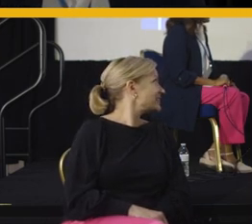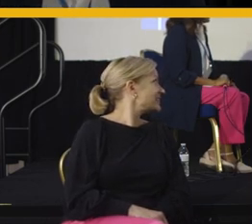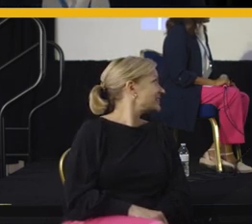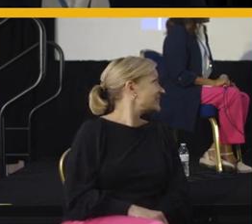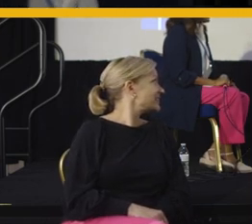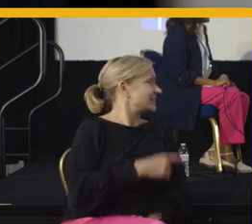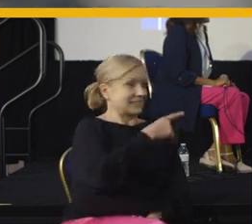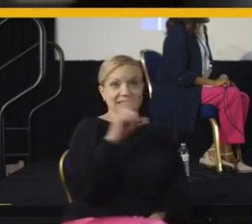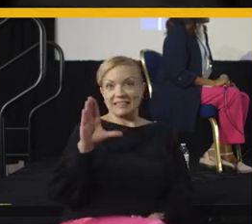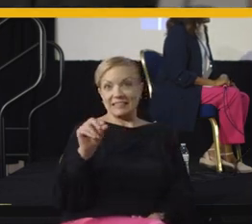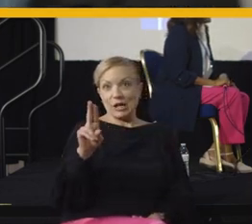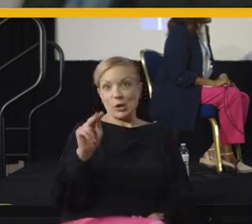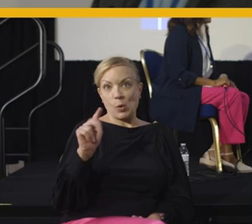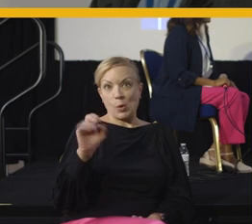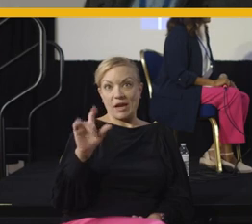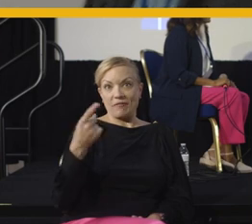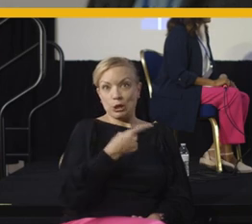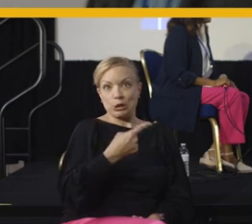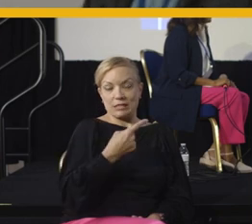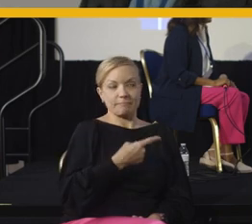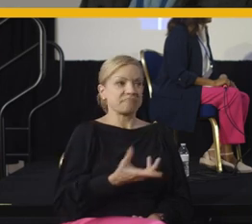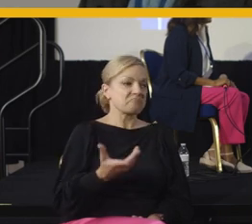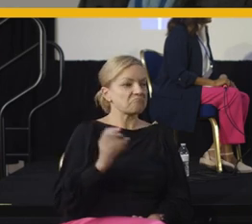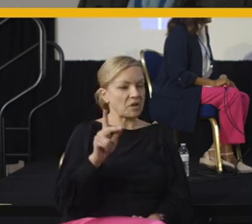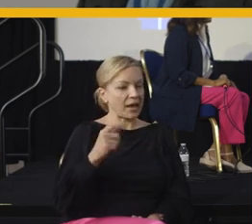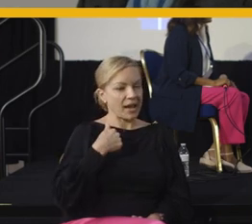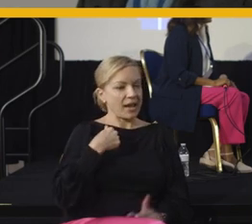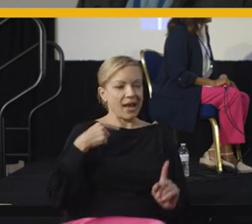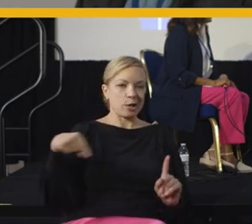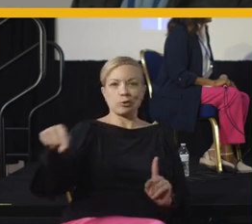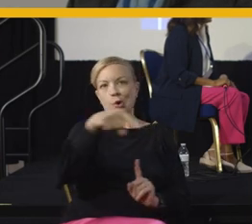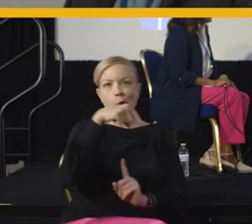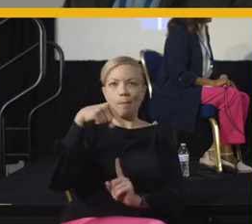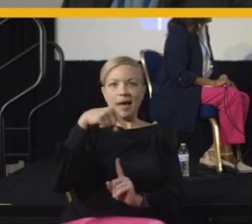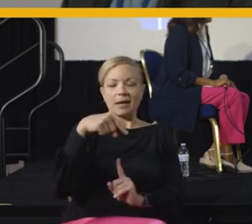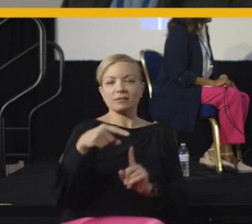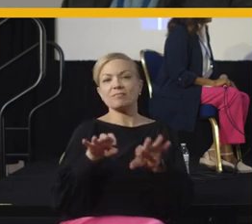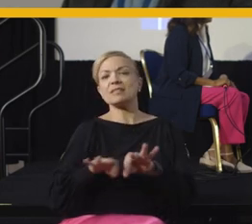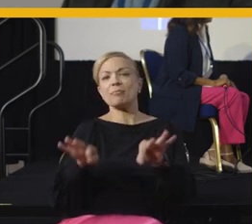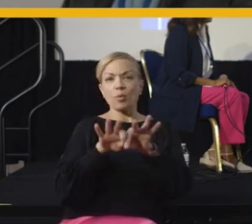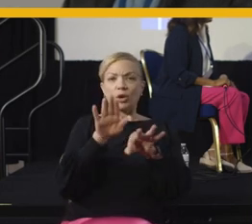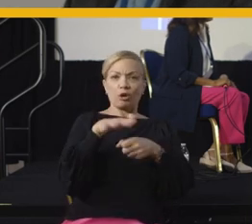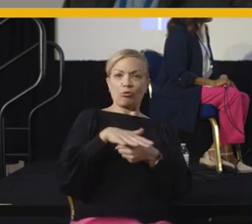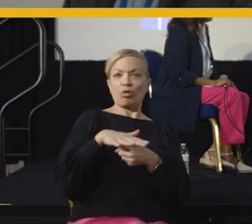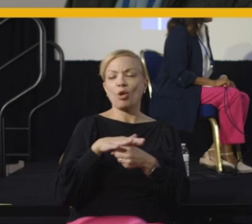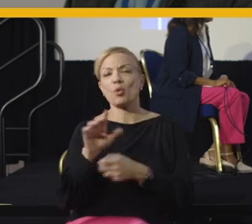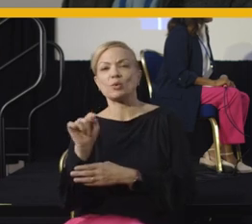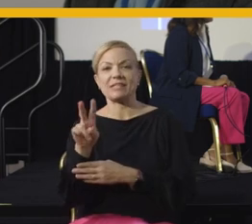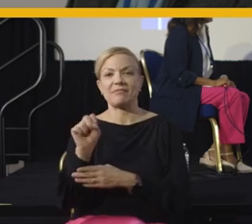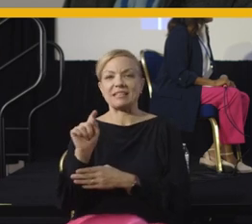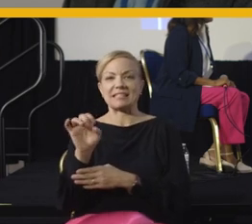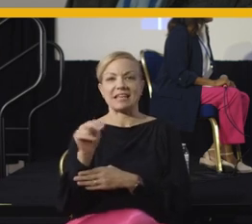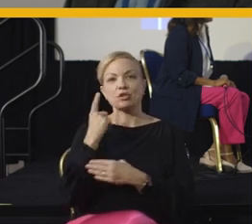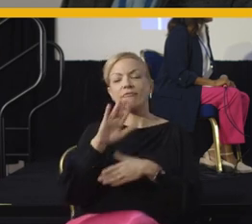Courtney, you start. Oh, thank you so much. I'll just circle back to how important your local station is, and for